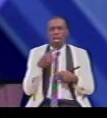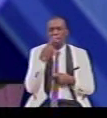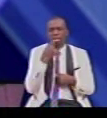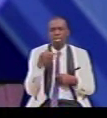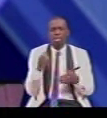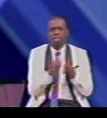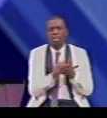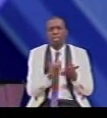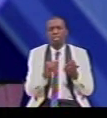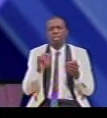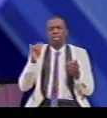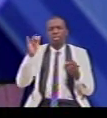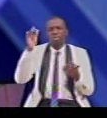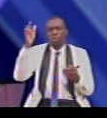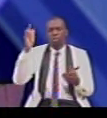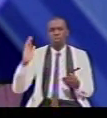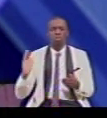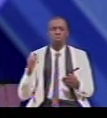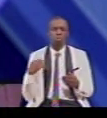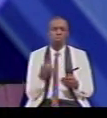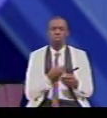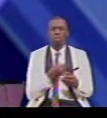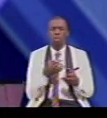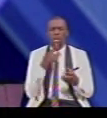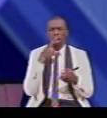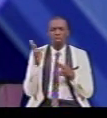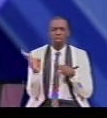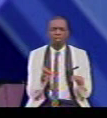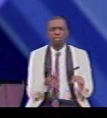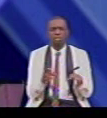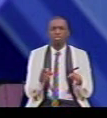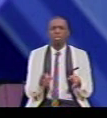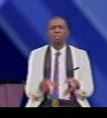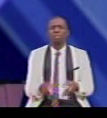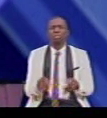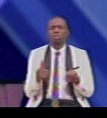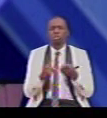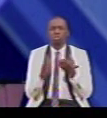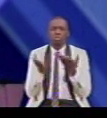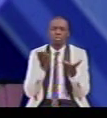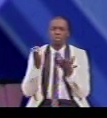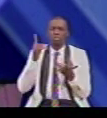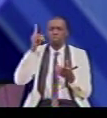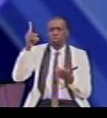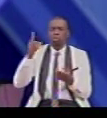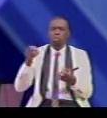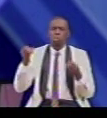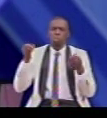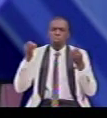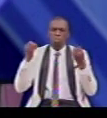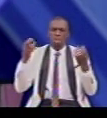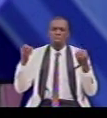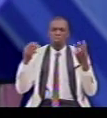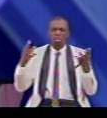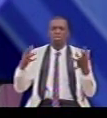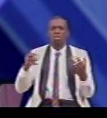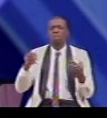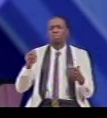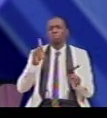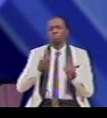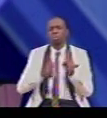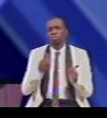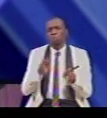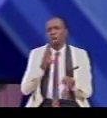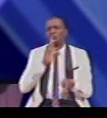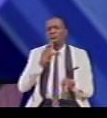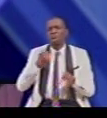multitudes are in the value of decision that we can bring right into the fold of God let's go out after them